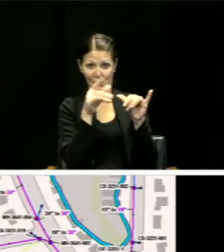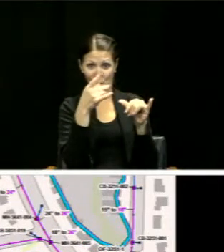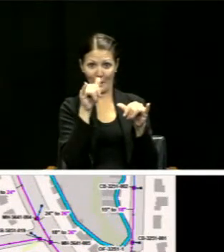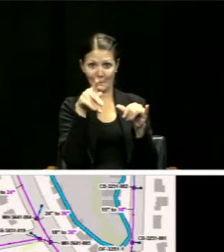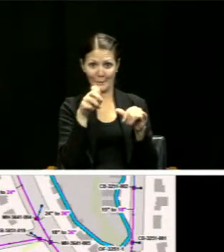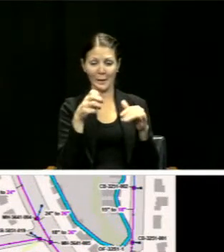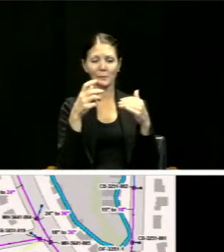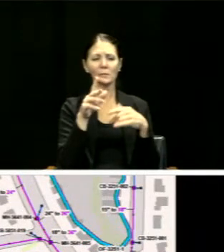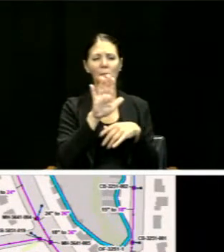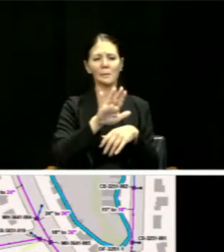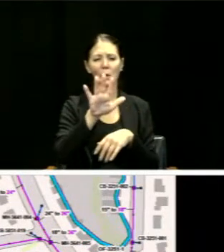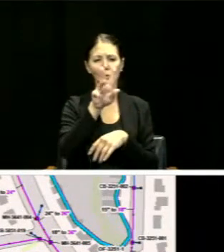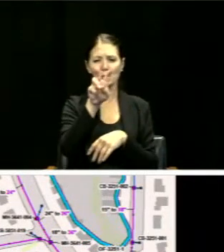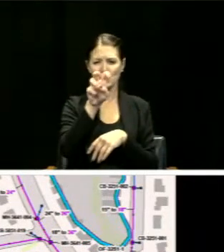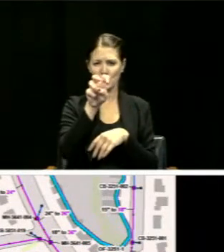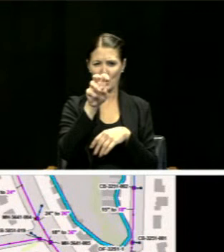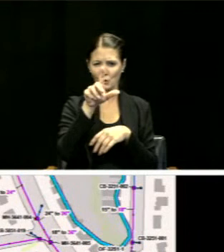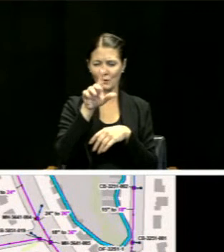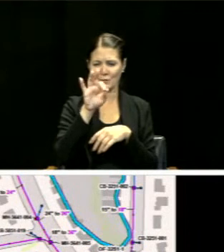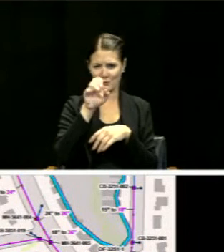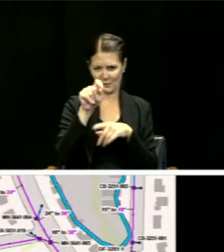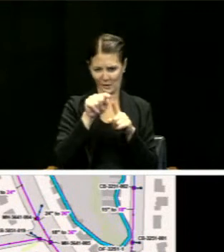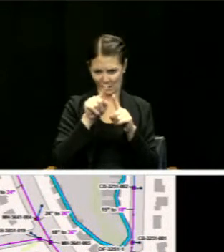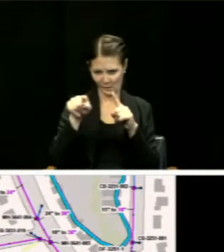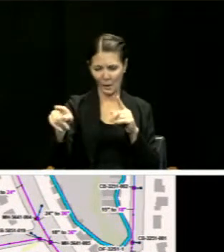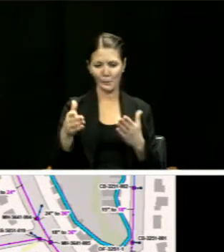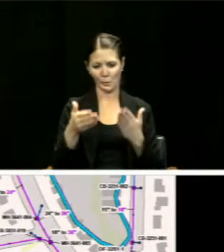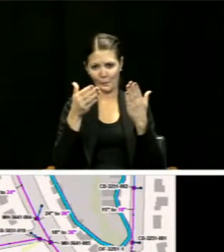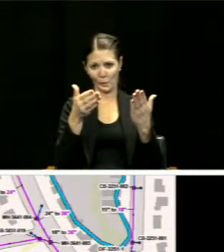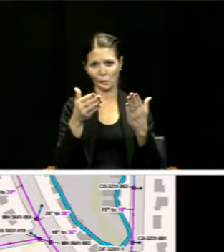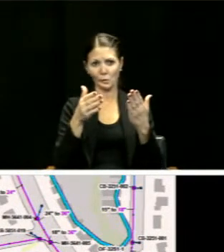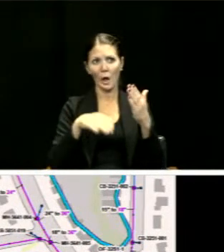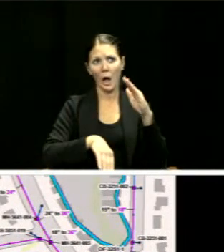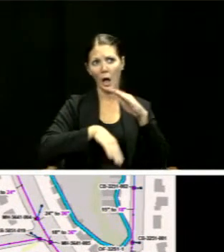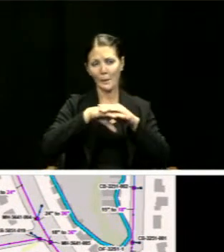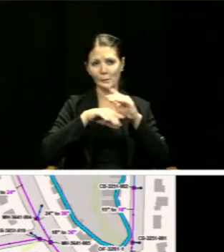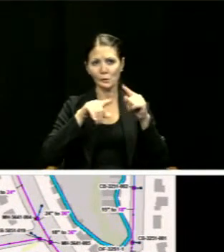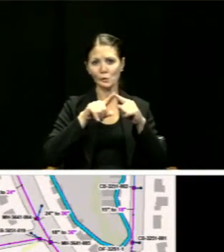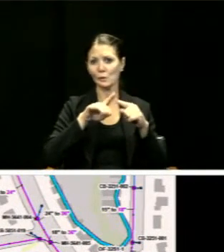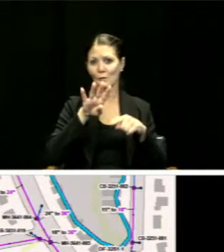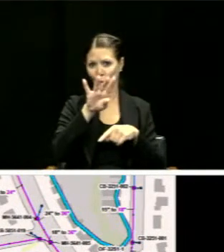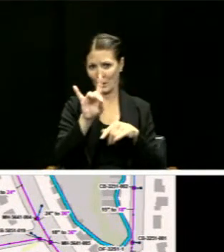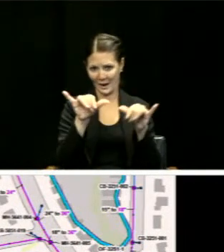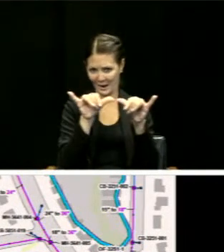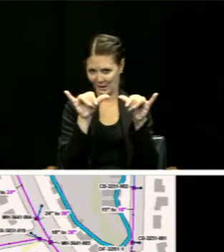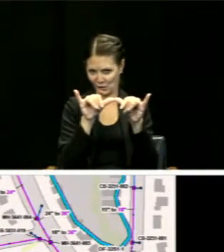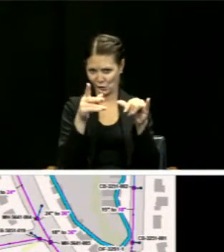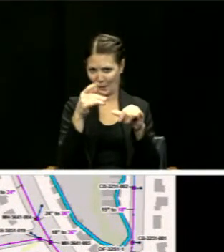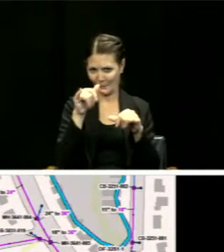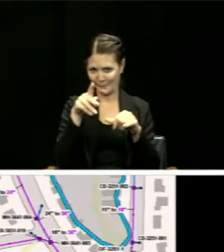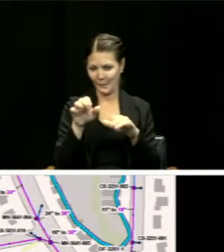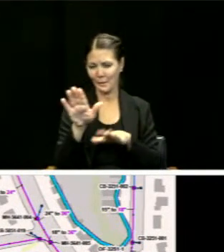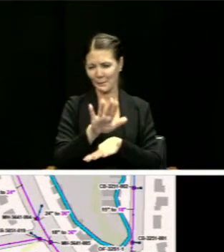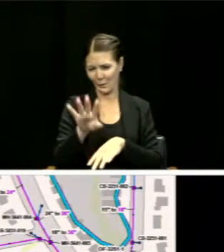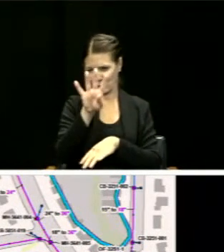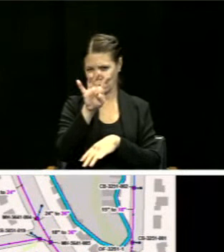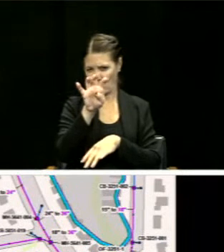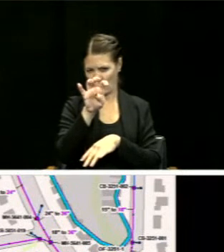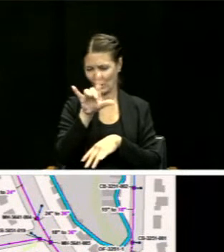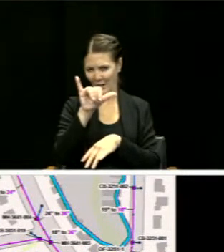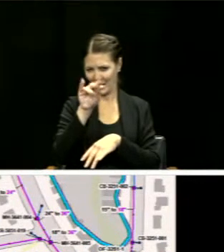linear feet proposed in the recommendation, all the way up to a 48-inch pipe where there's approximately 400 linear feet